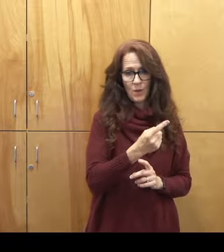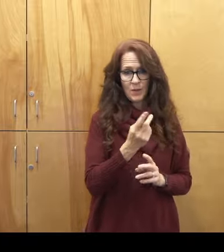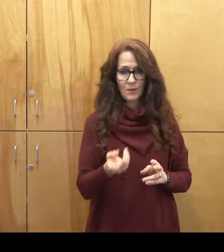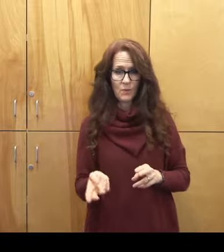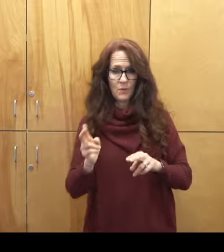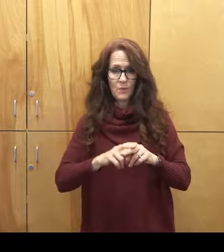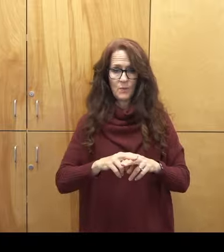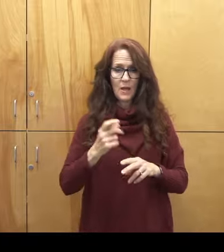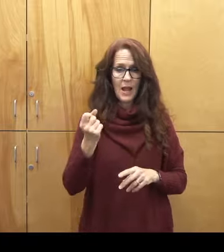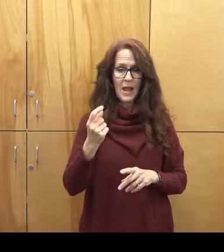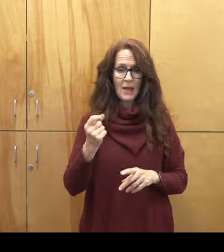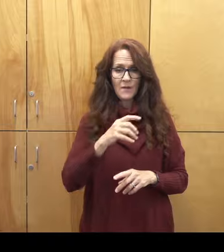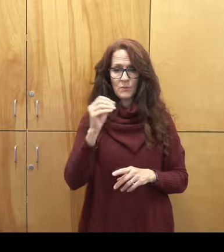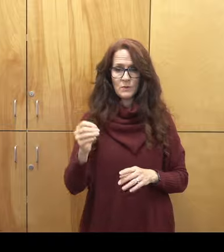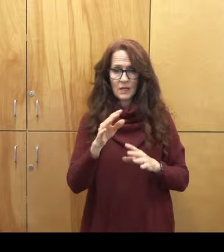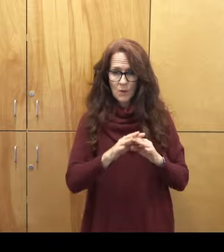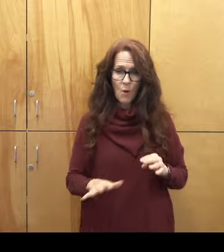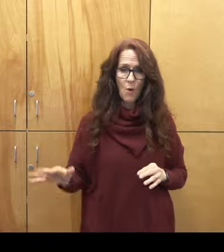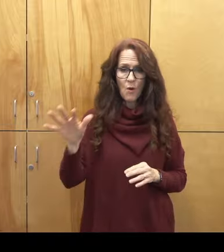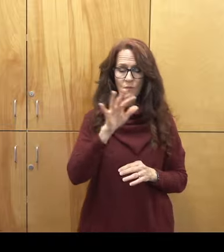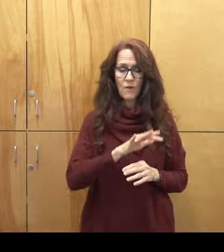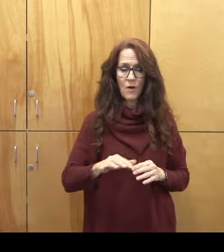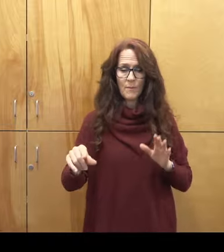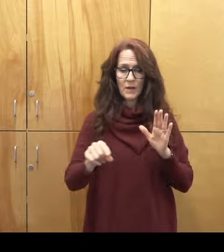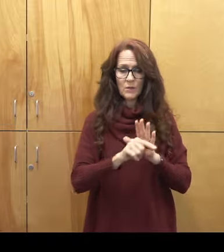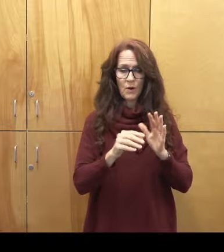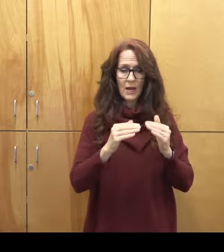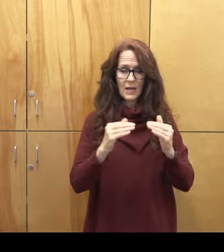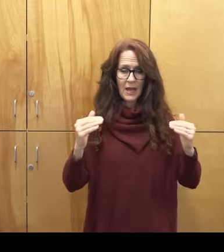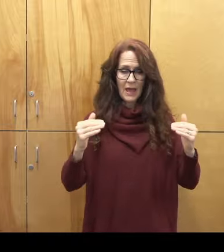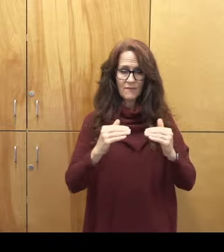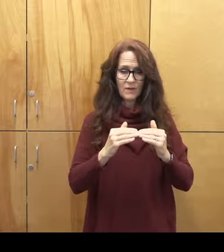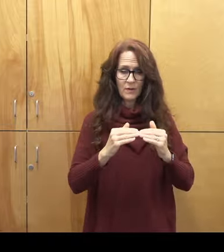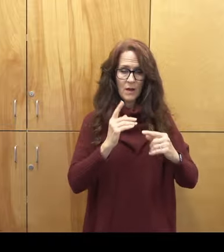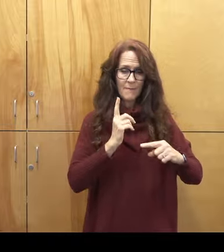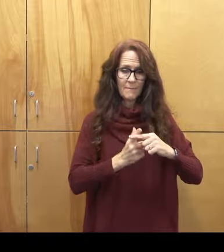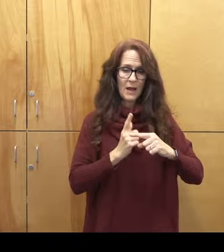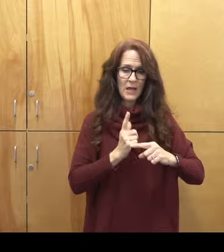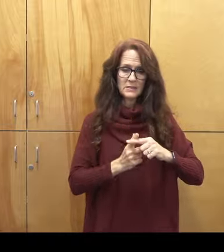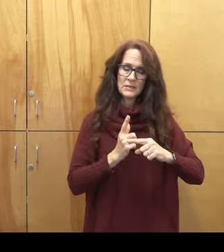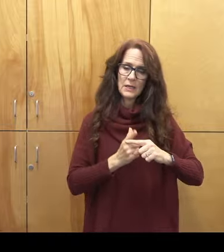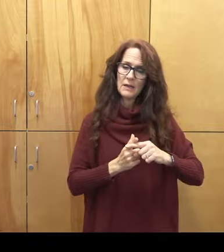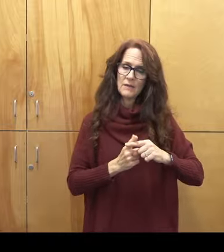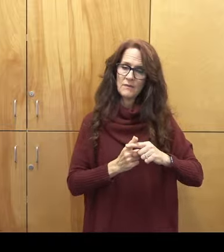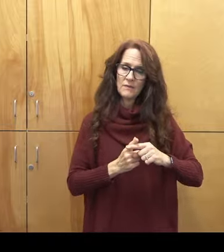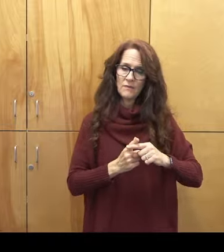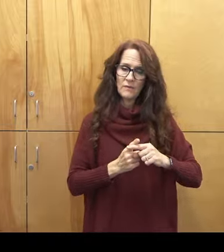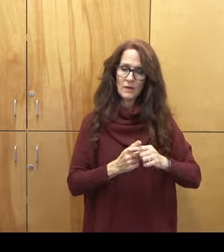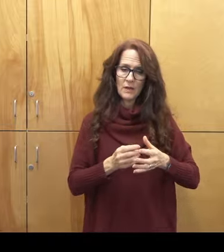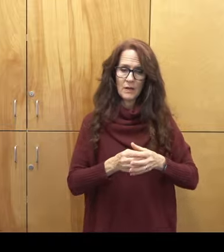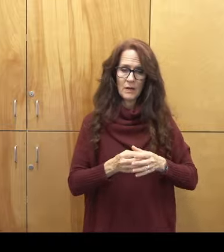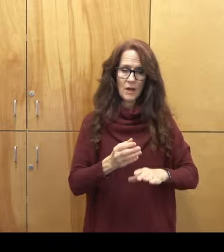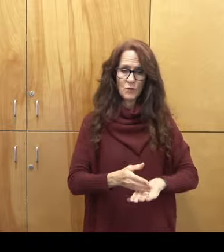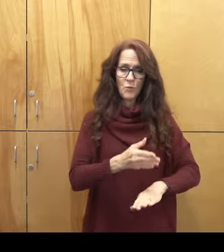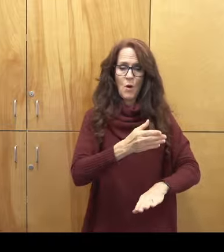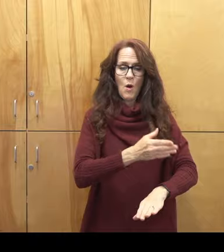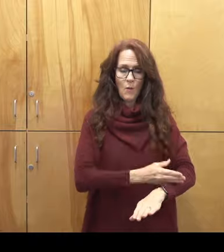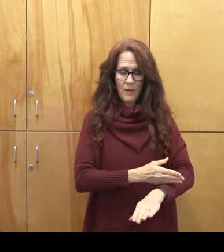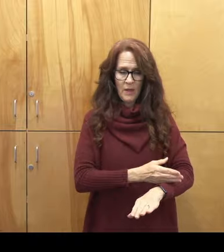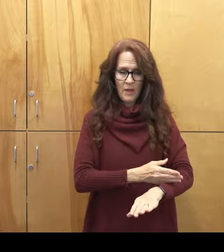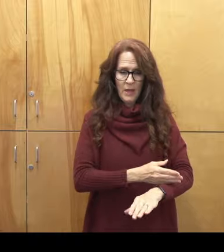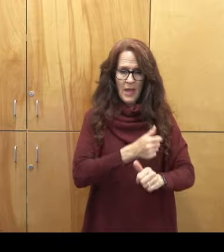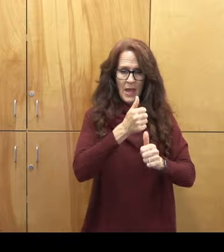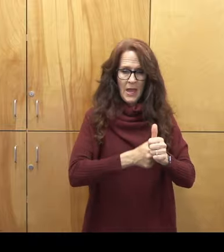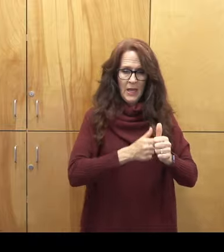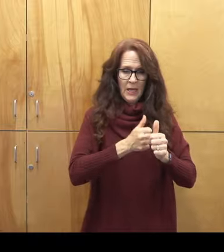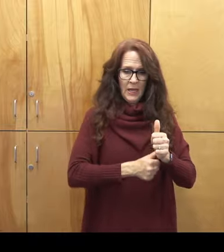of 11% overall. And as you can see by grade level, you can see that there were positive growth targets that were met at each of the grade